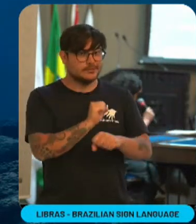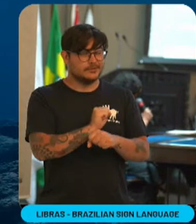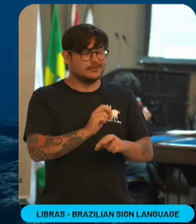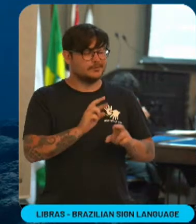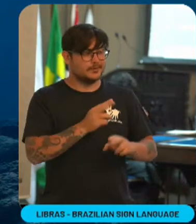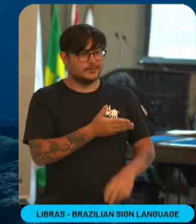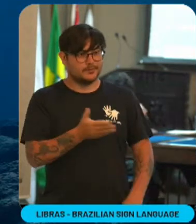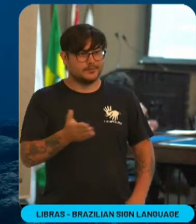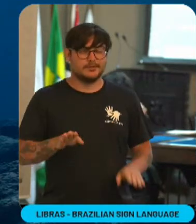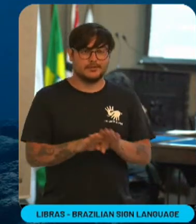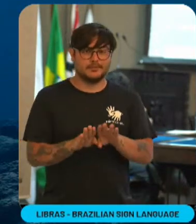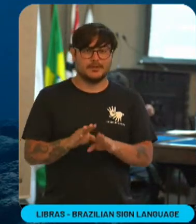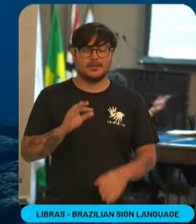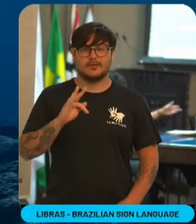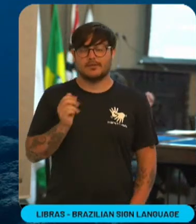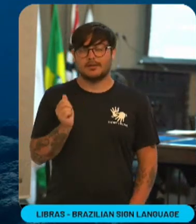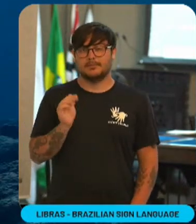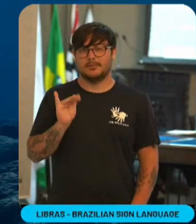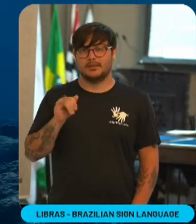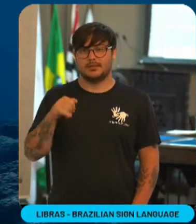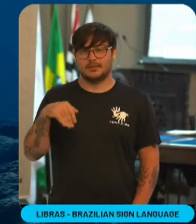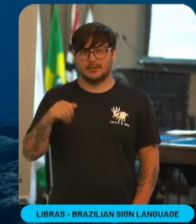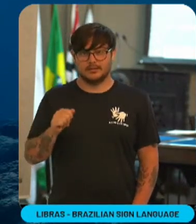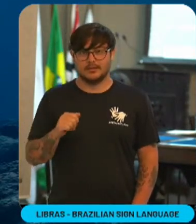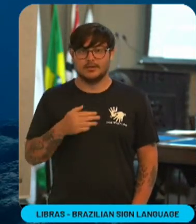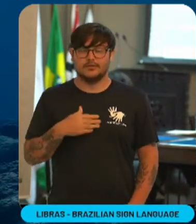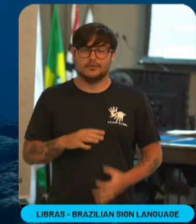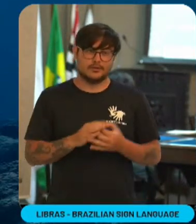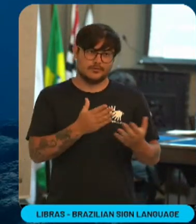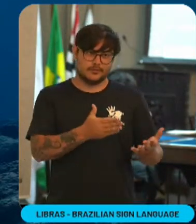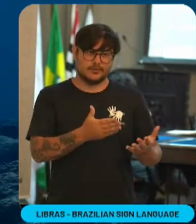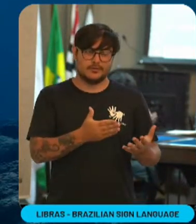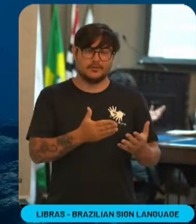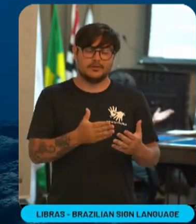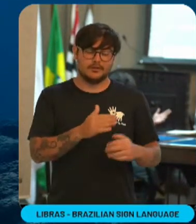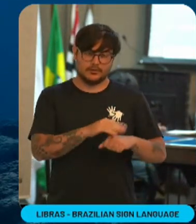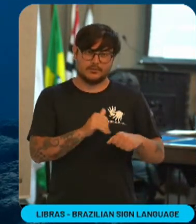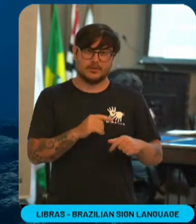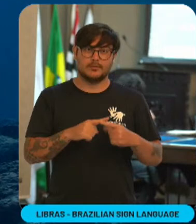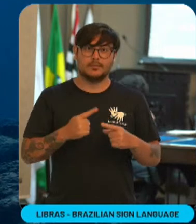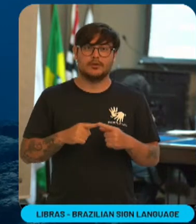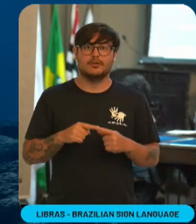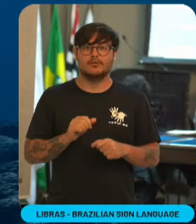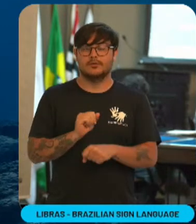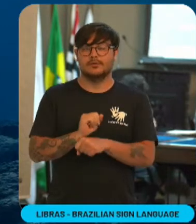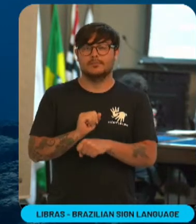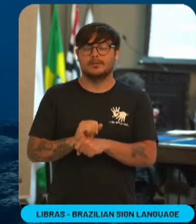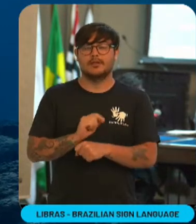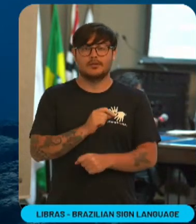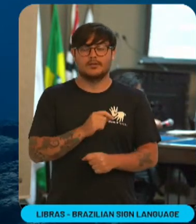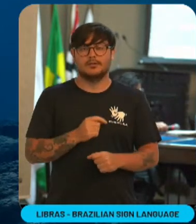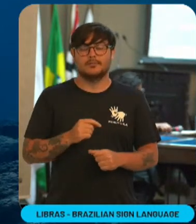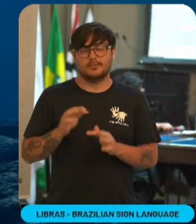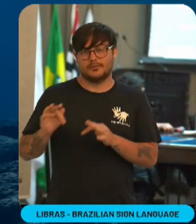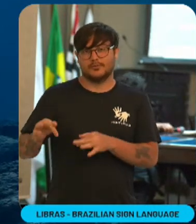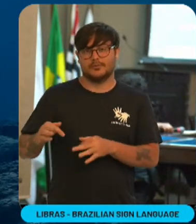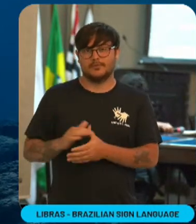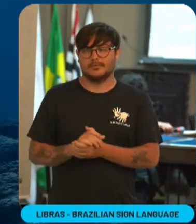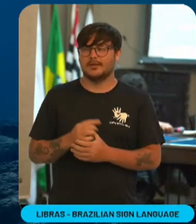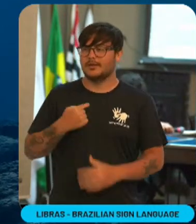I'm learning a lot. I hope you as well. So, Fabiana, I'm going to invite you because I'm going to leave our host to the